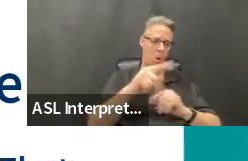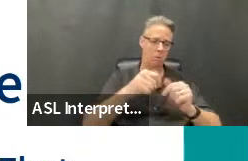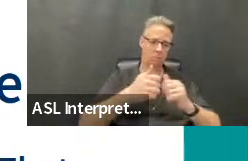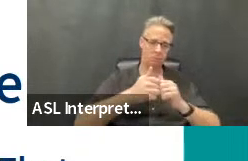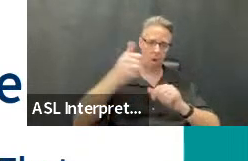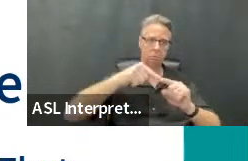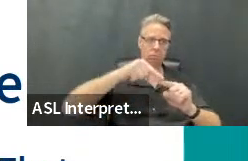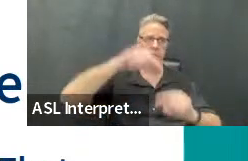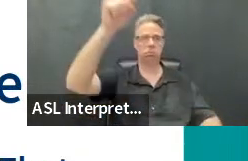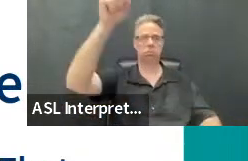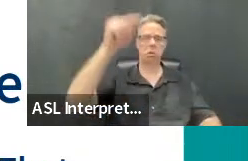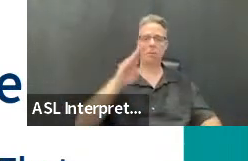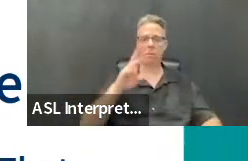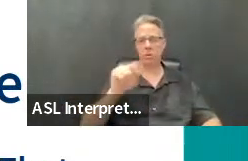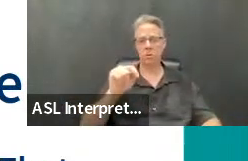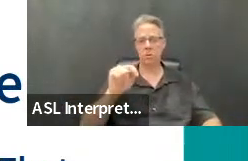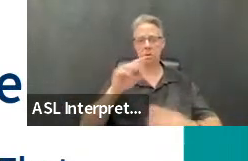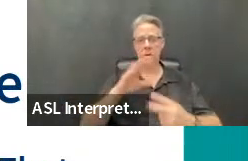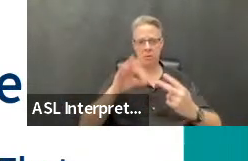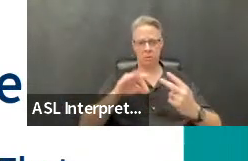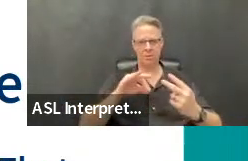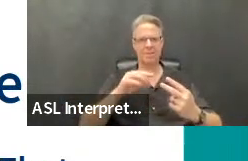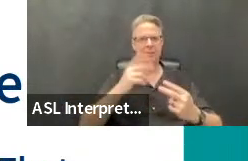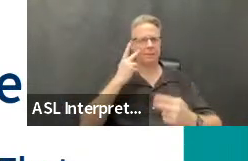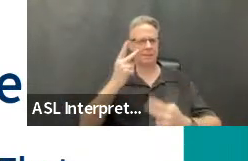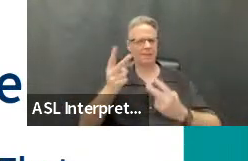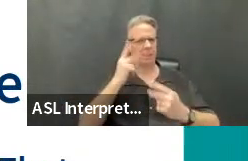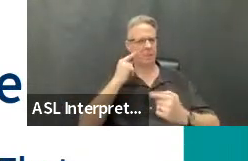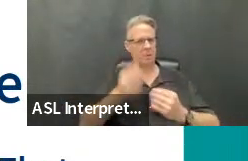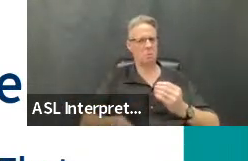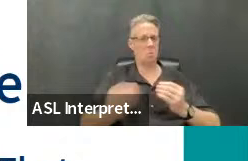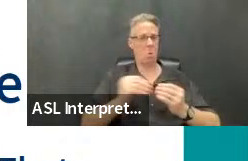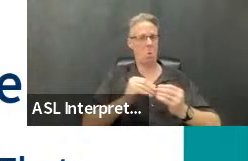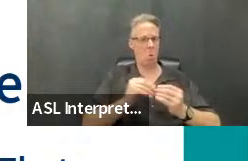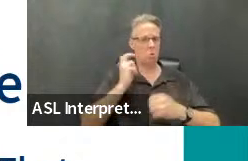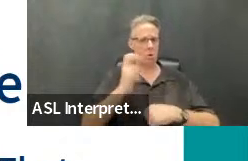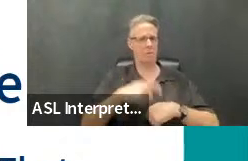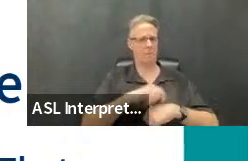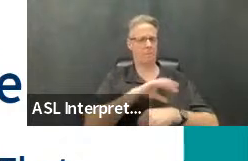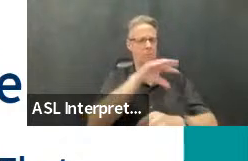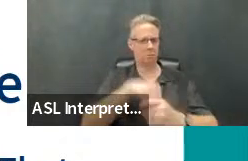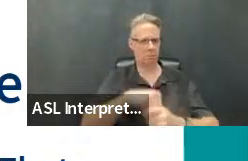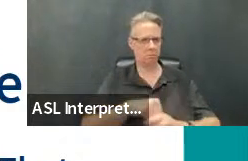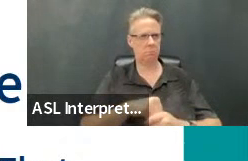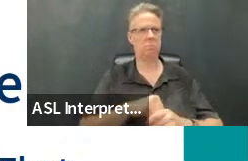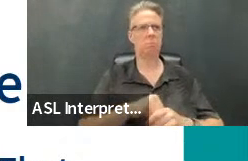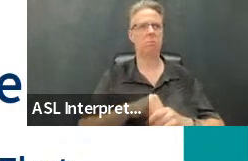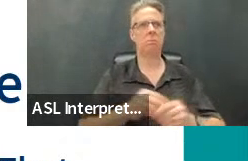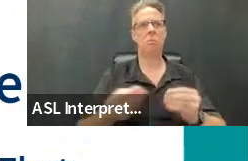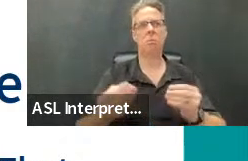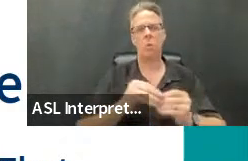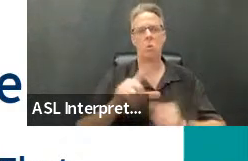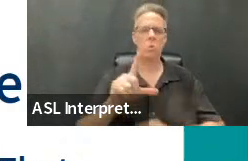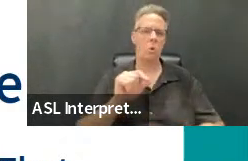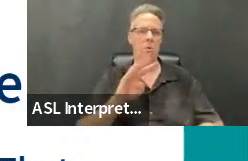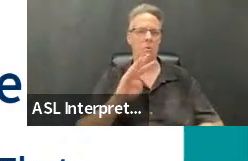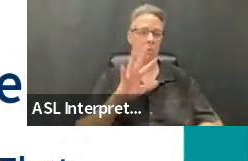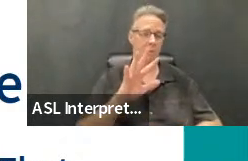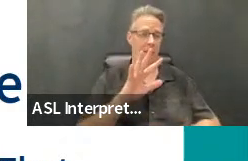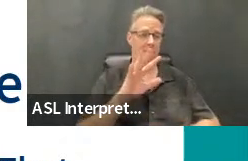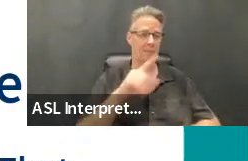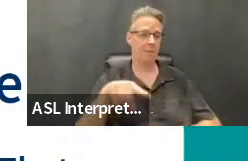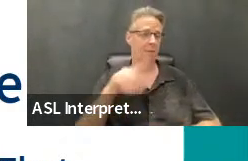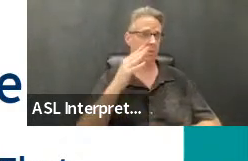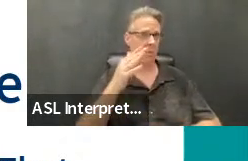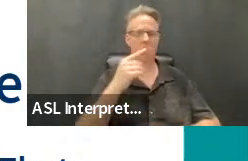are seeing that for BRT options, because there is that additional travel time, more of the 2045 riders